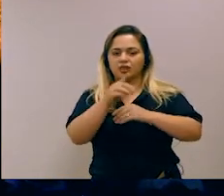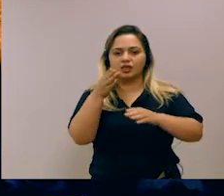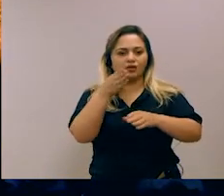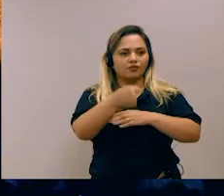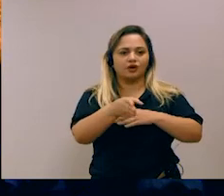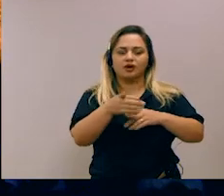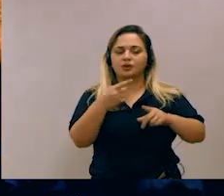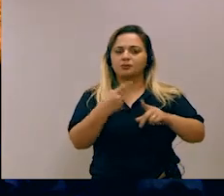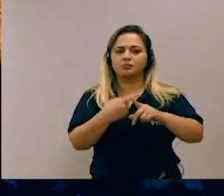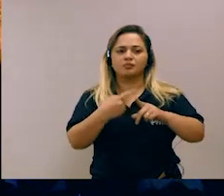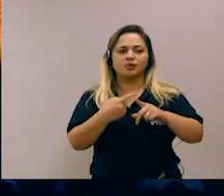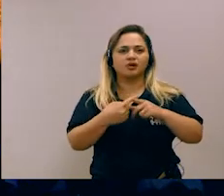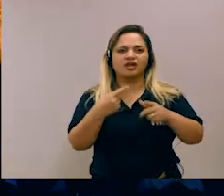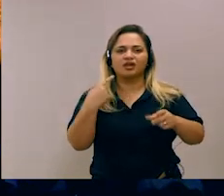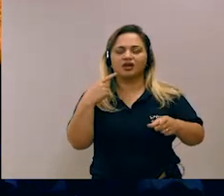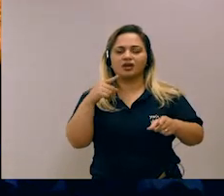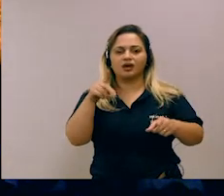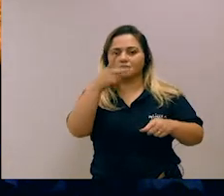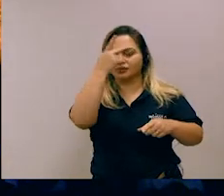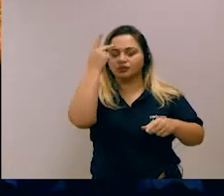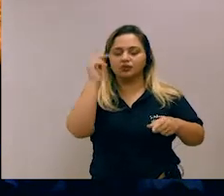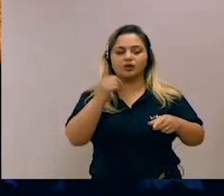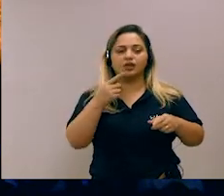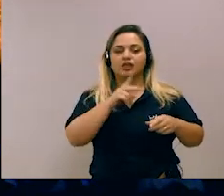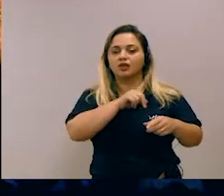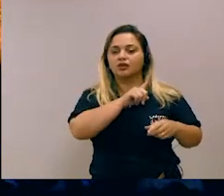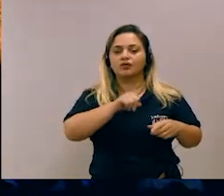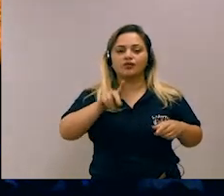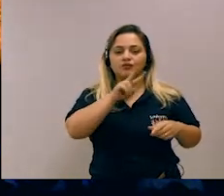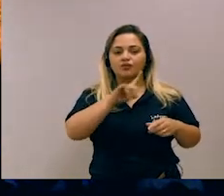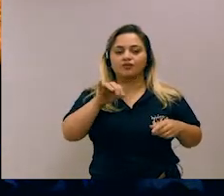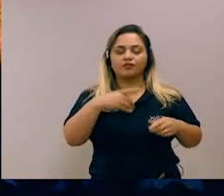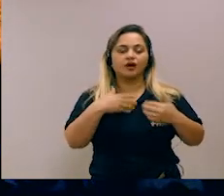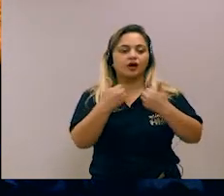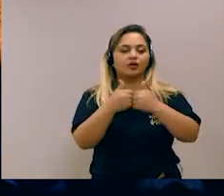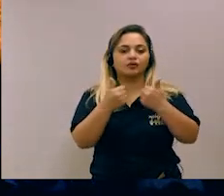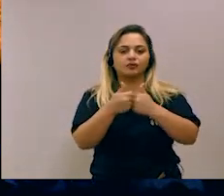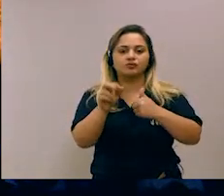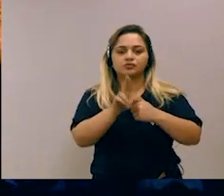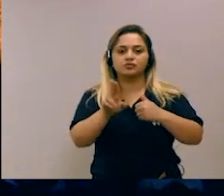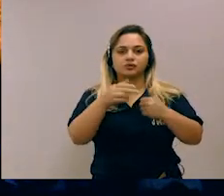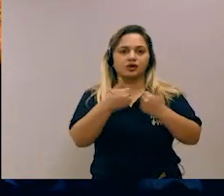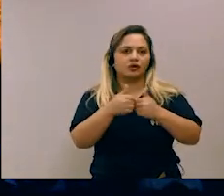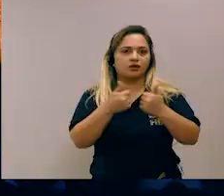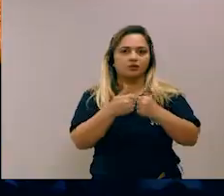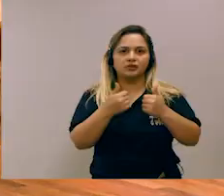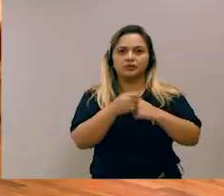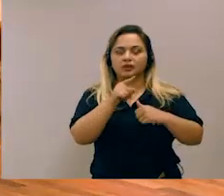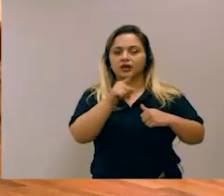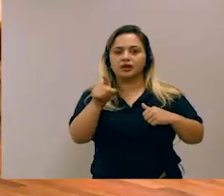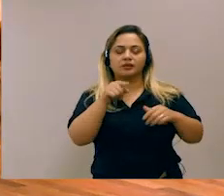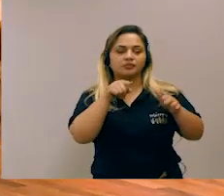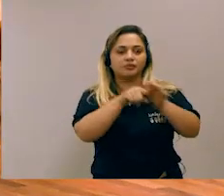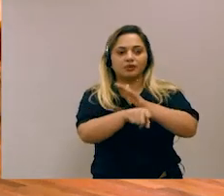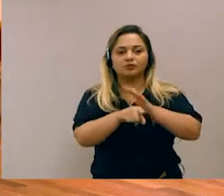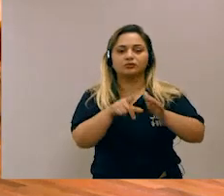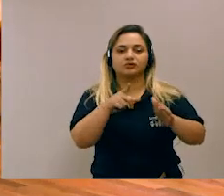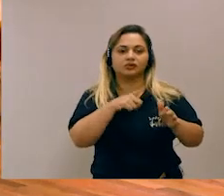public transport? In Kaima, we take this kind of question and answer them using the model that Itai just